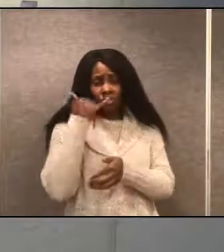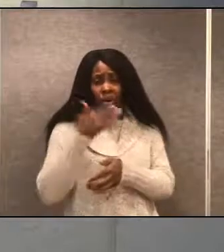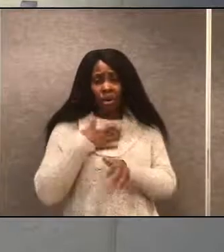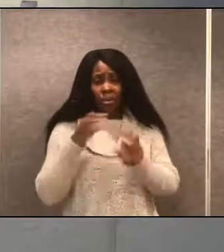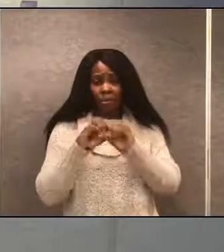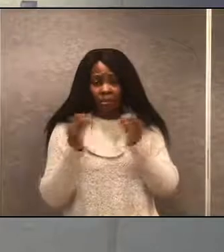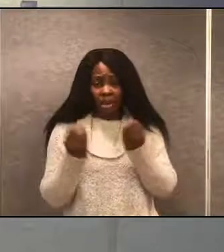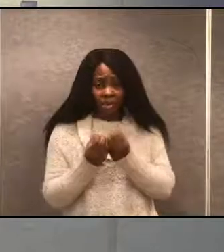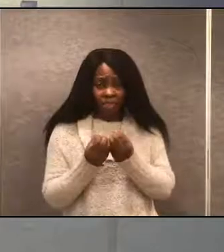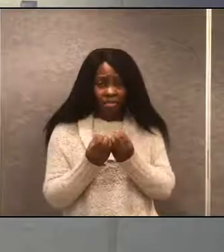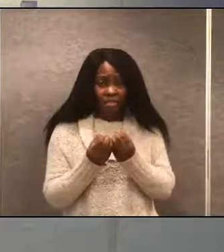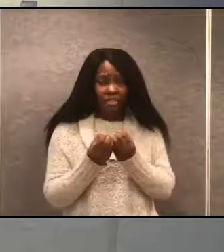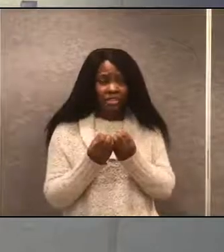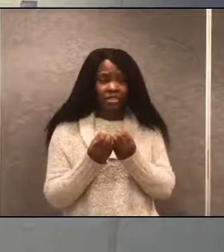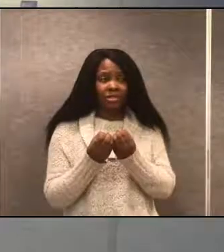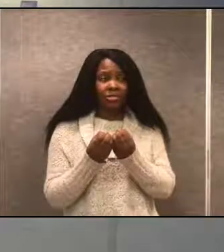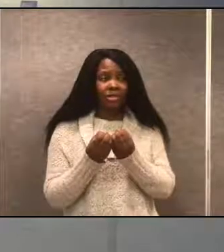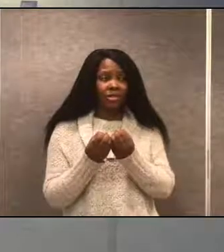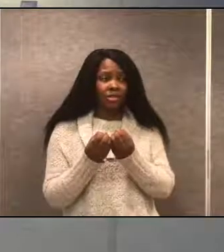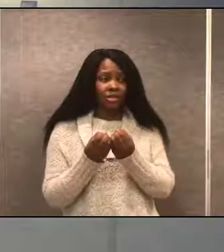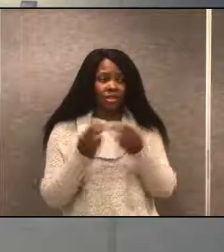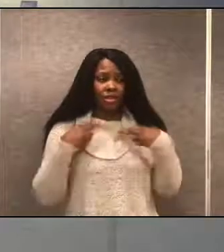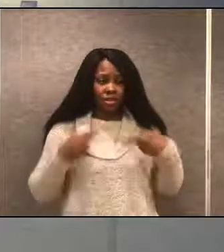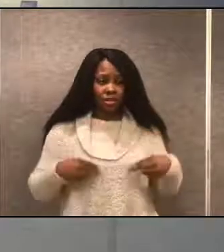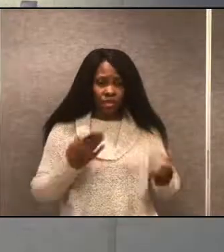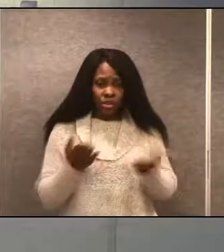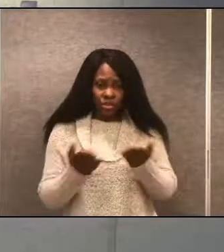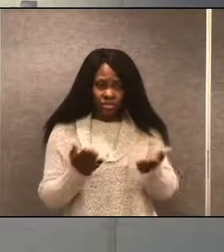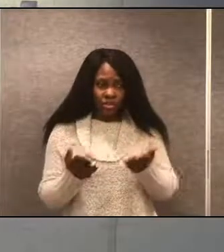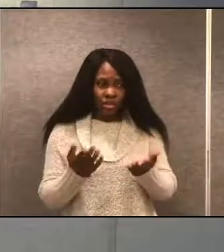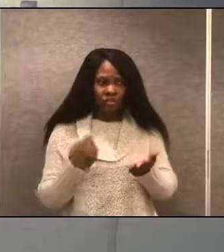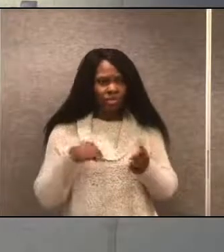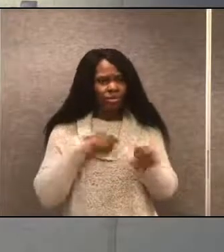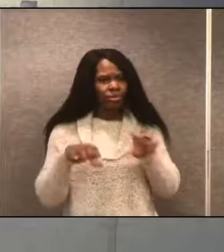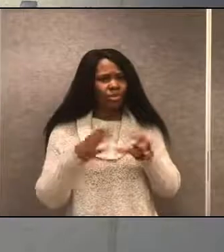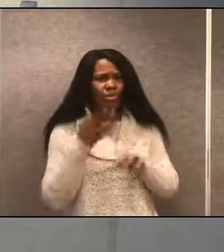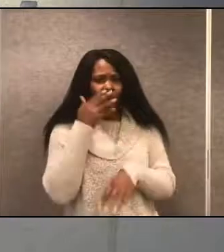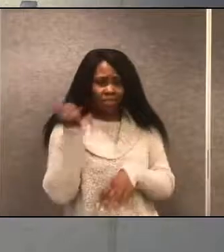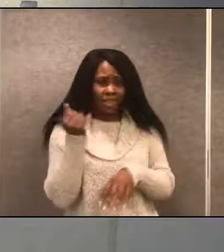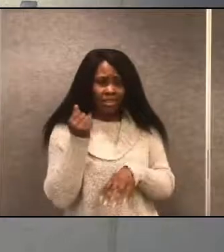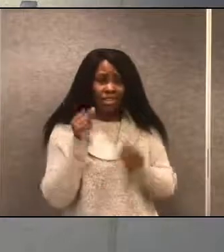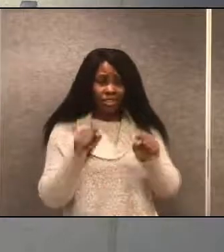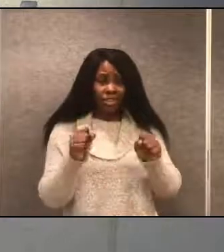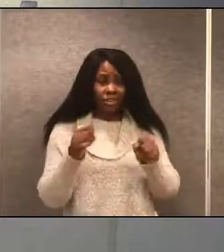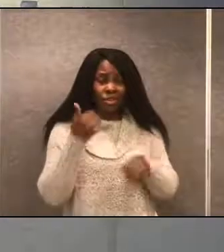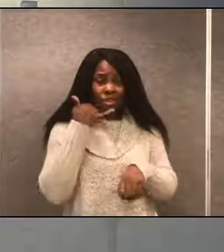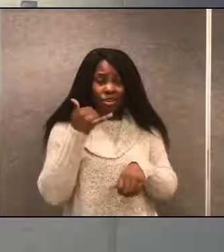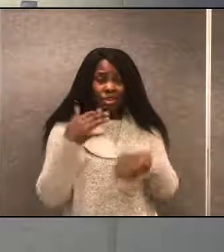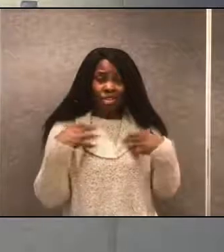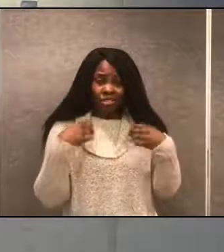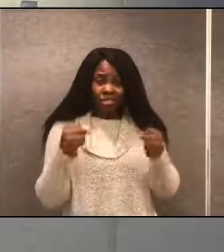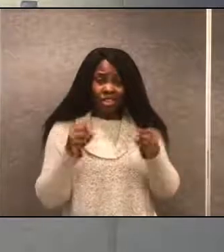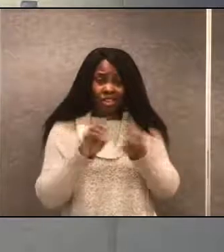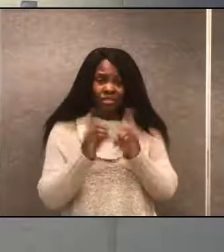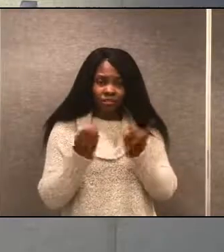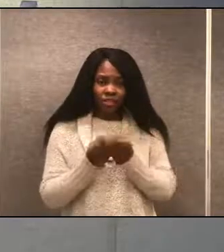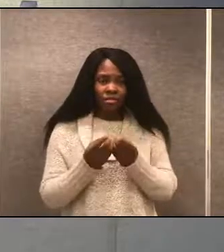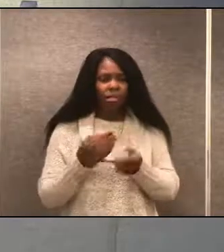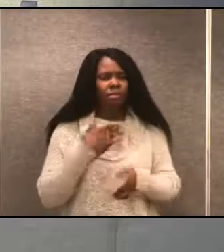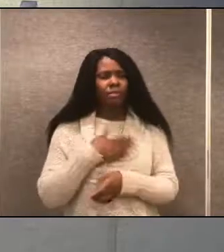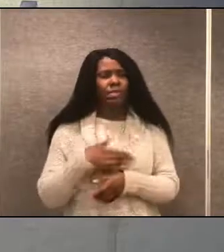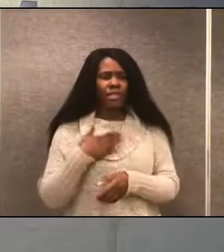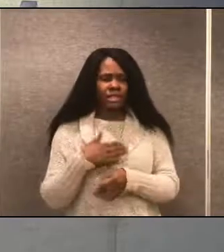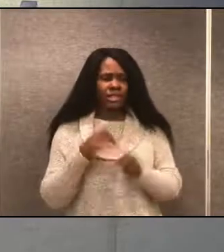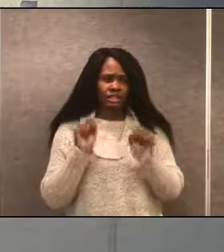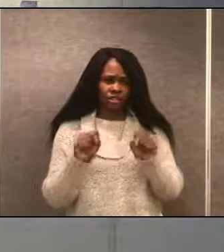office, Mayor's Office of Constituent Services, and we're going to do our best. Even call the health department. There's a health question. Please feel free